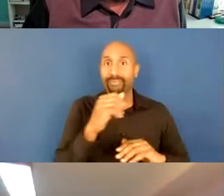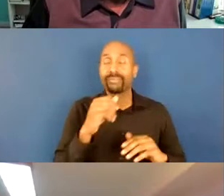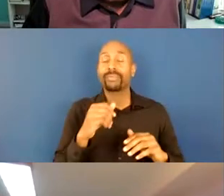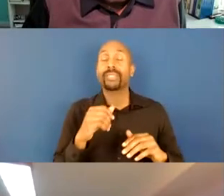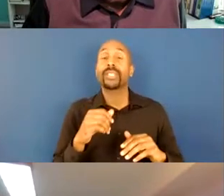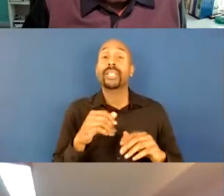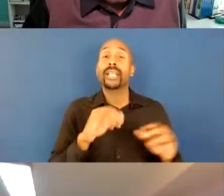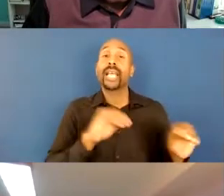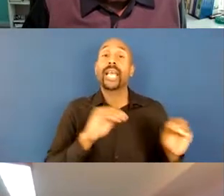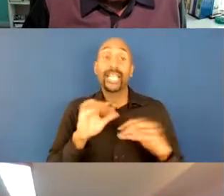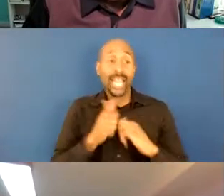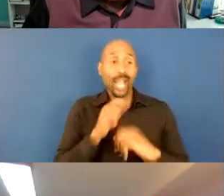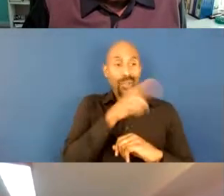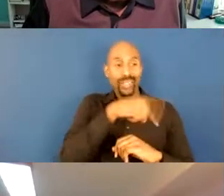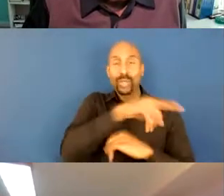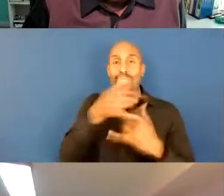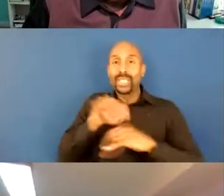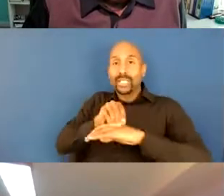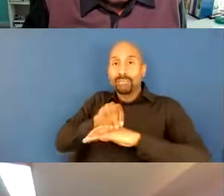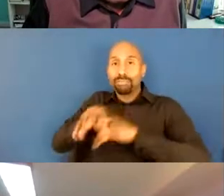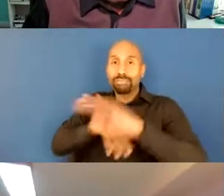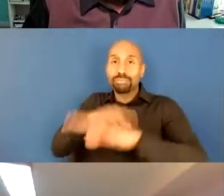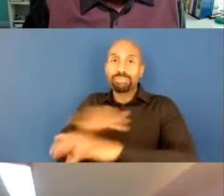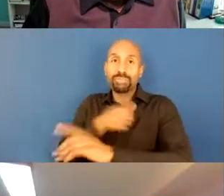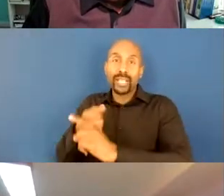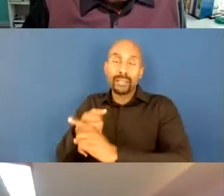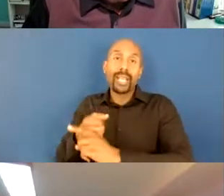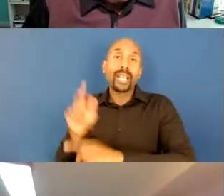lives. I think you did that powerfully.